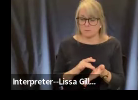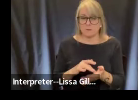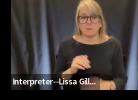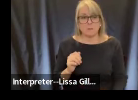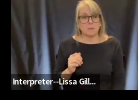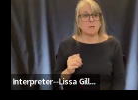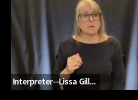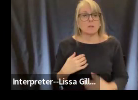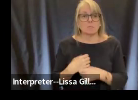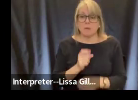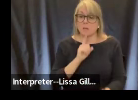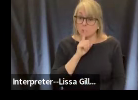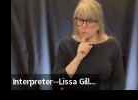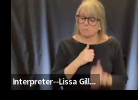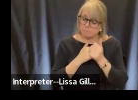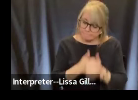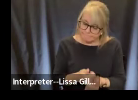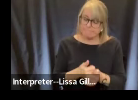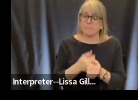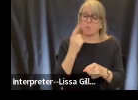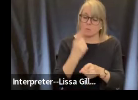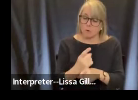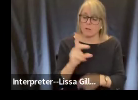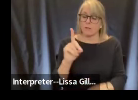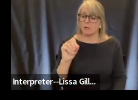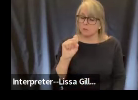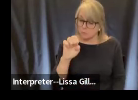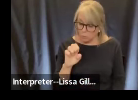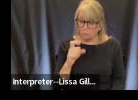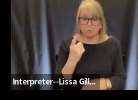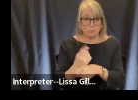You want to make sure you're taking the correct dose at the correct time.